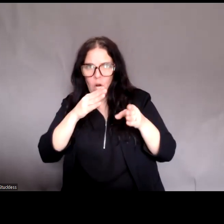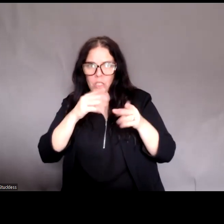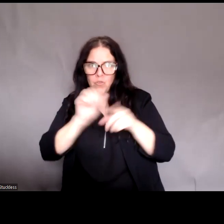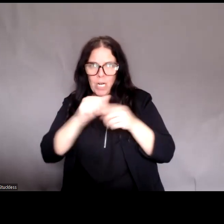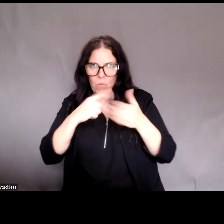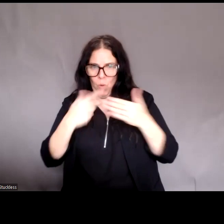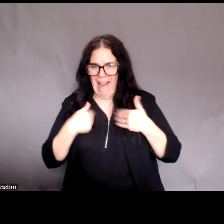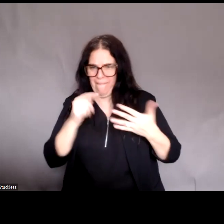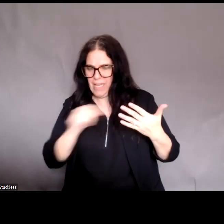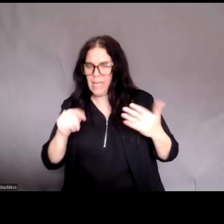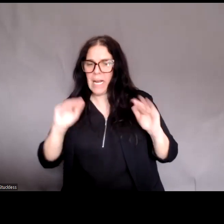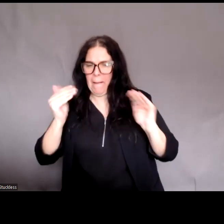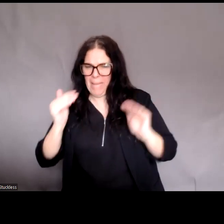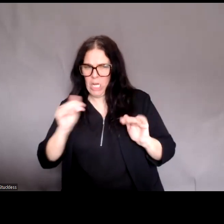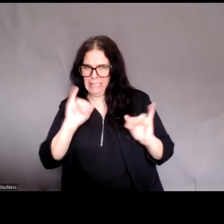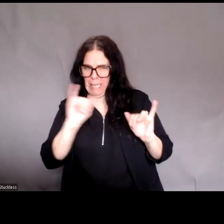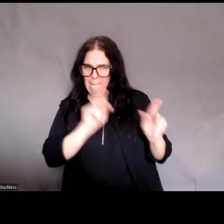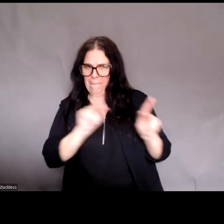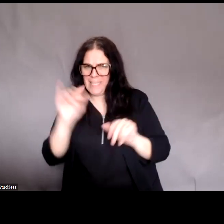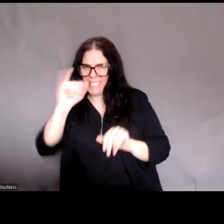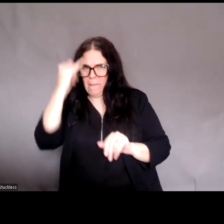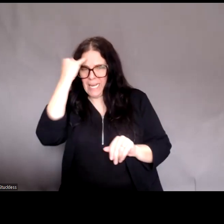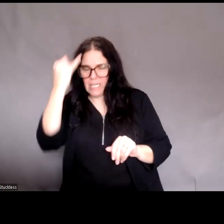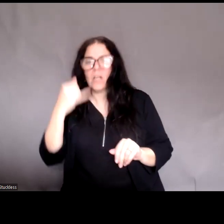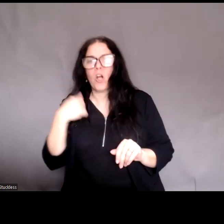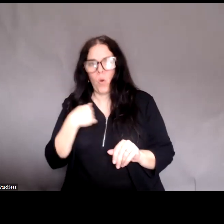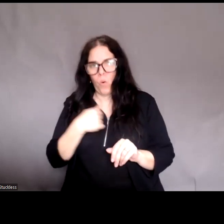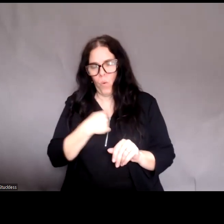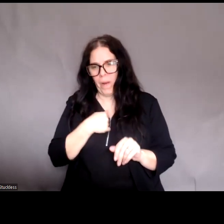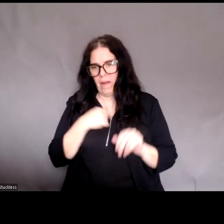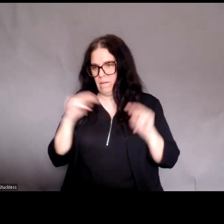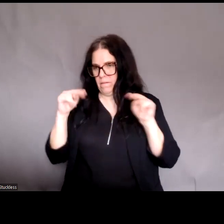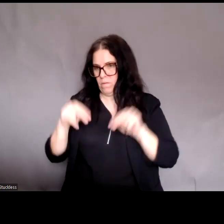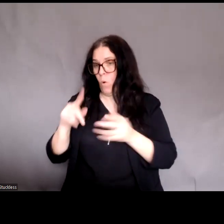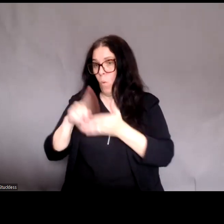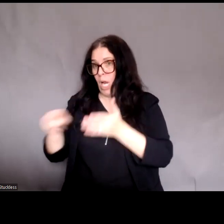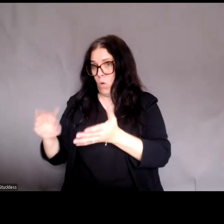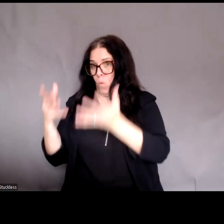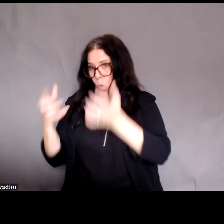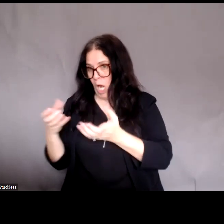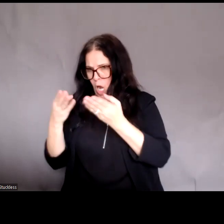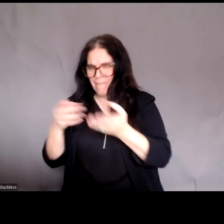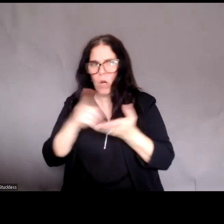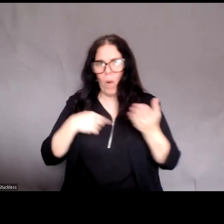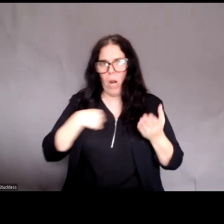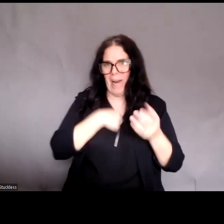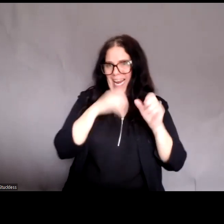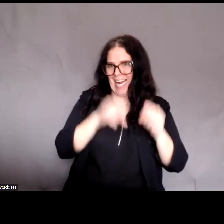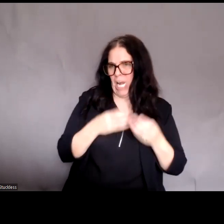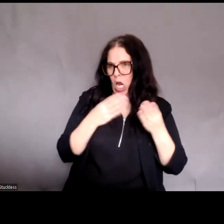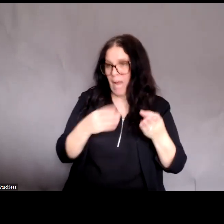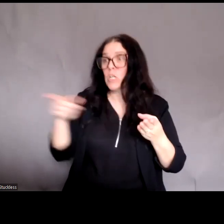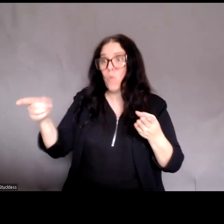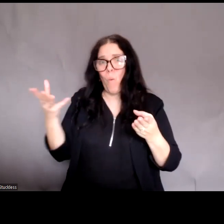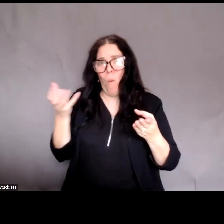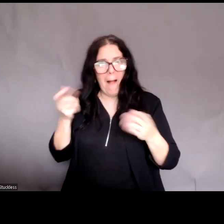and basically mapped out against what we could offer and what they would like to be offering, but couldn't because they are